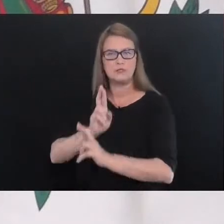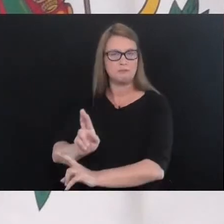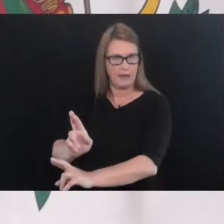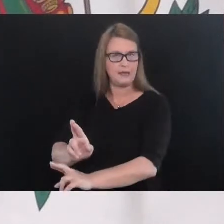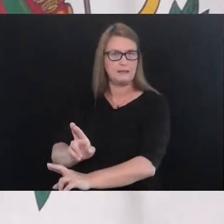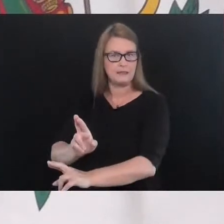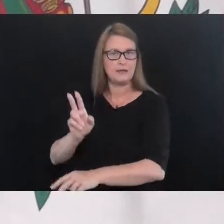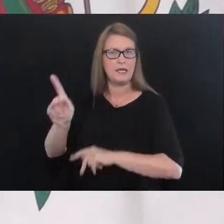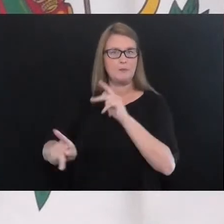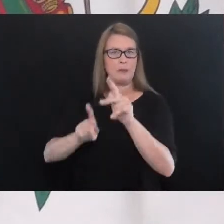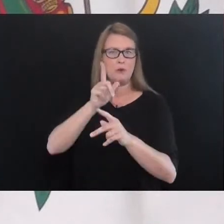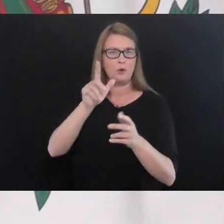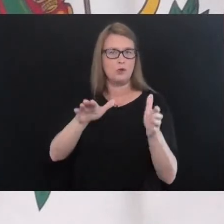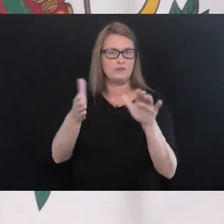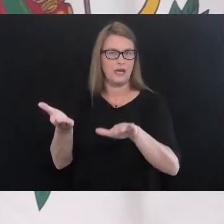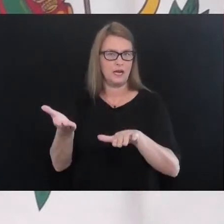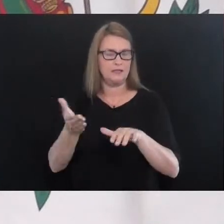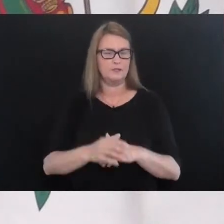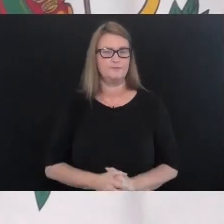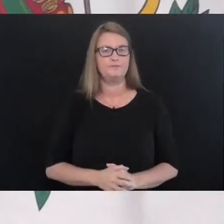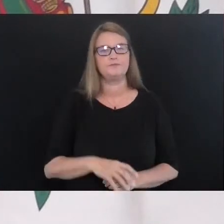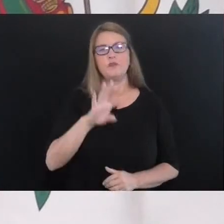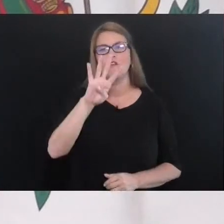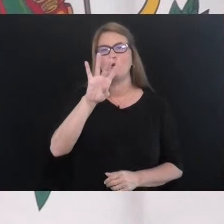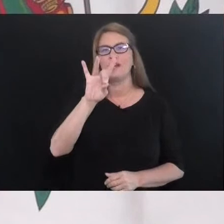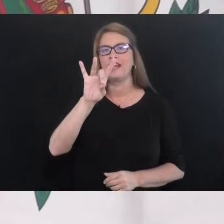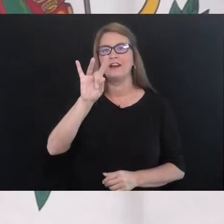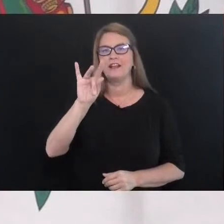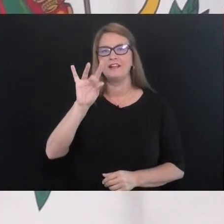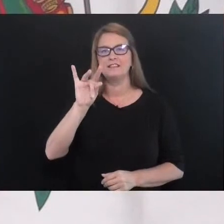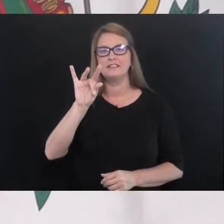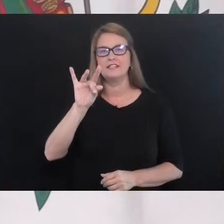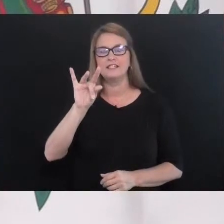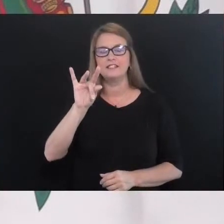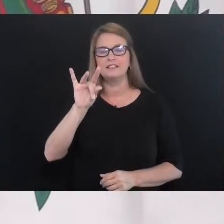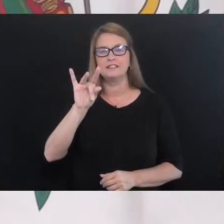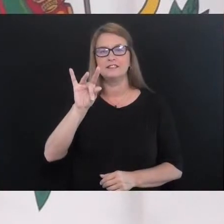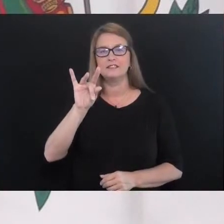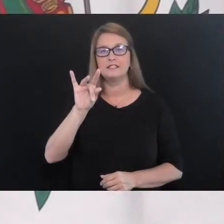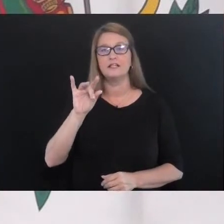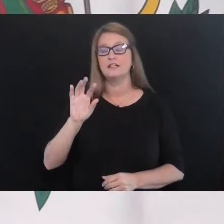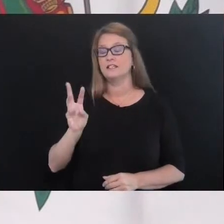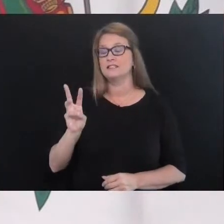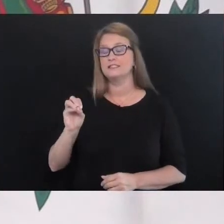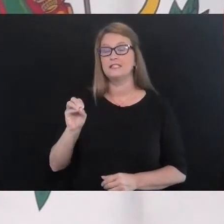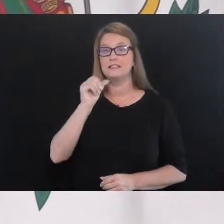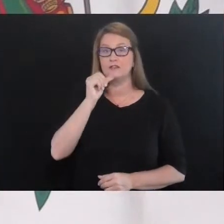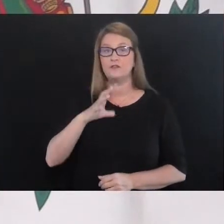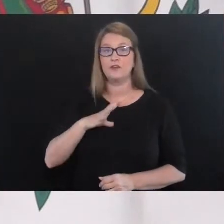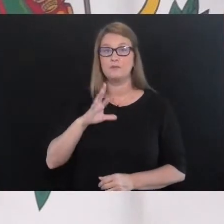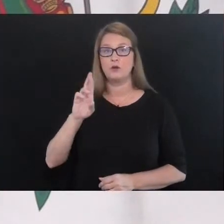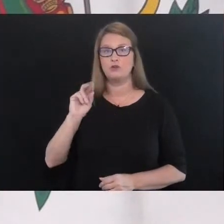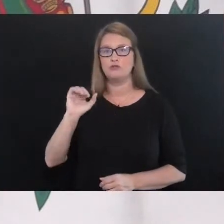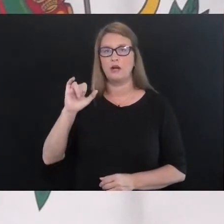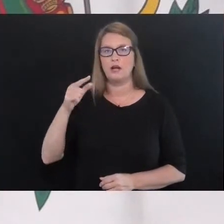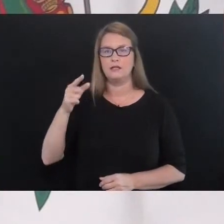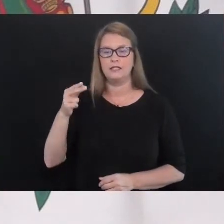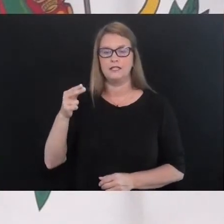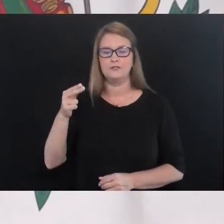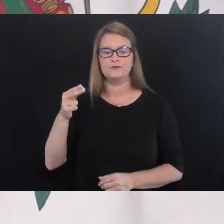that we lost. The 4,818th person in West Virginia is a 60-year-old female from Raleigh